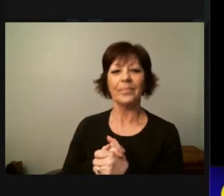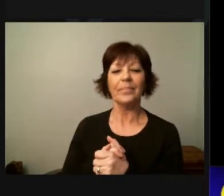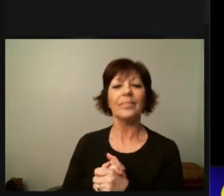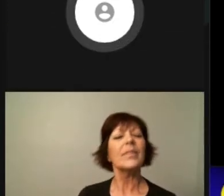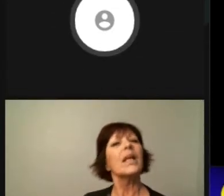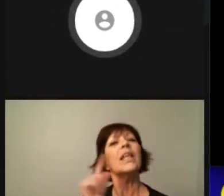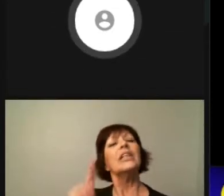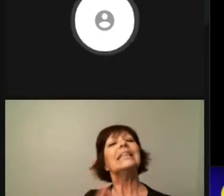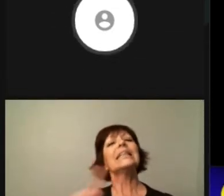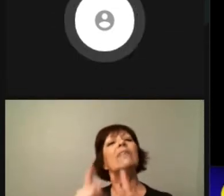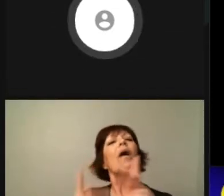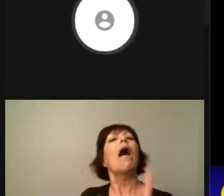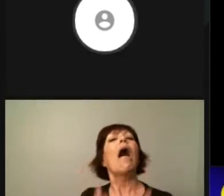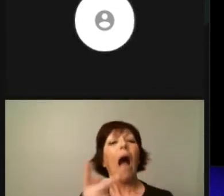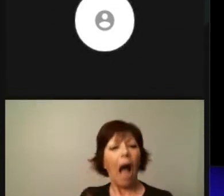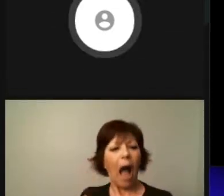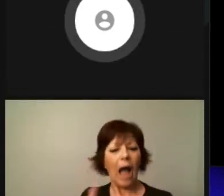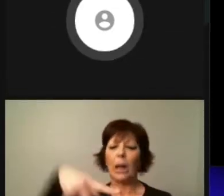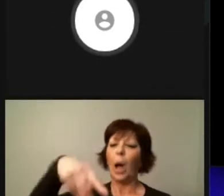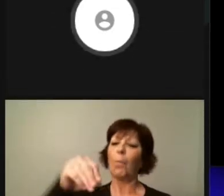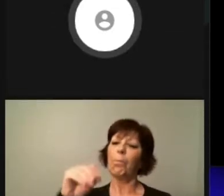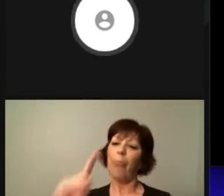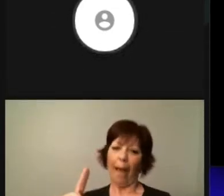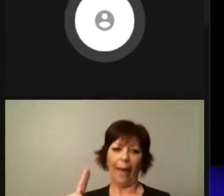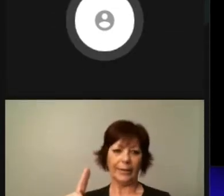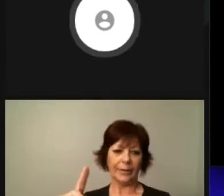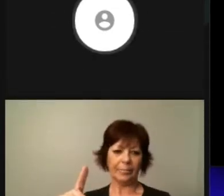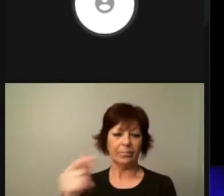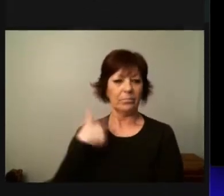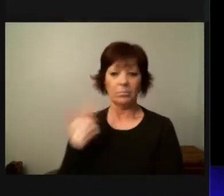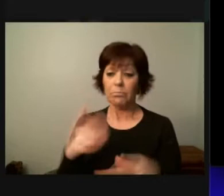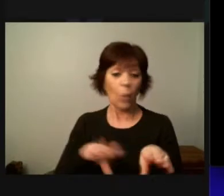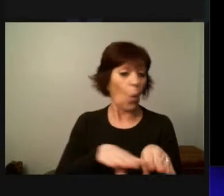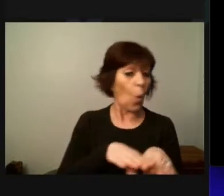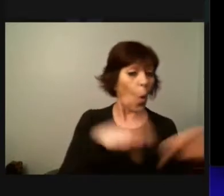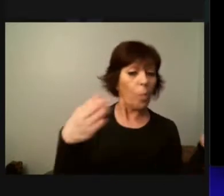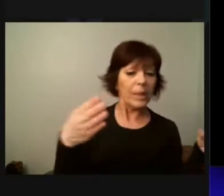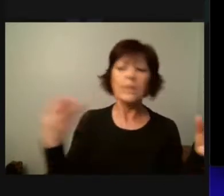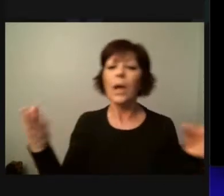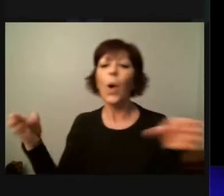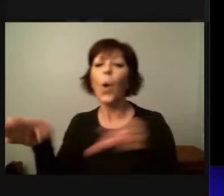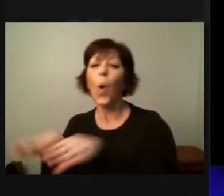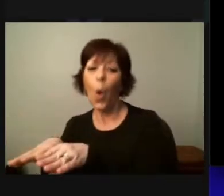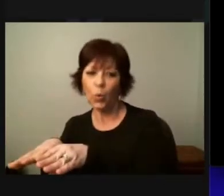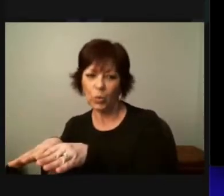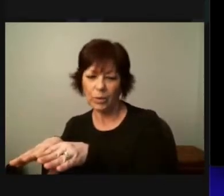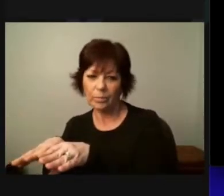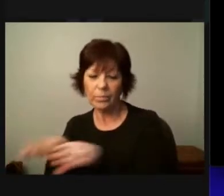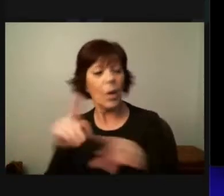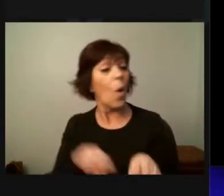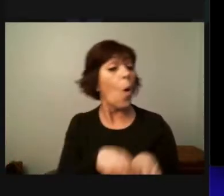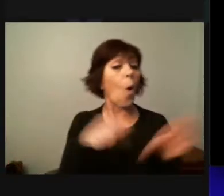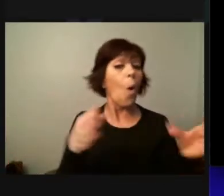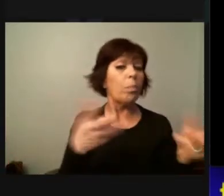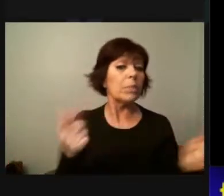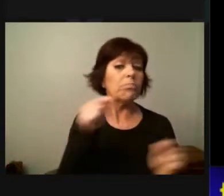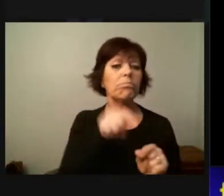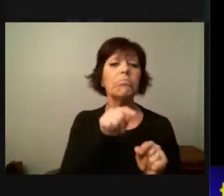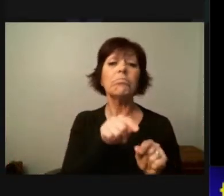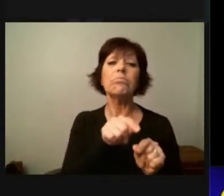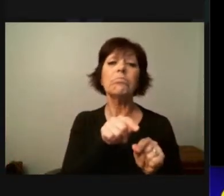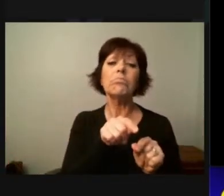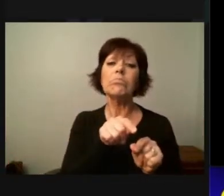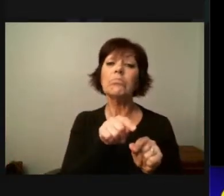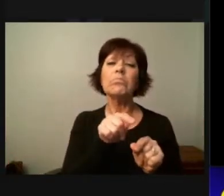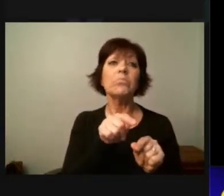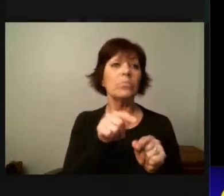So there are different types of pods. We have open pods and closed pods. An open pod are the pods that